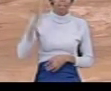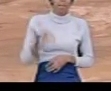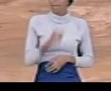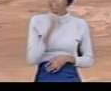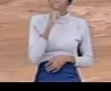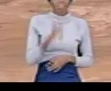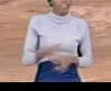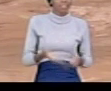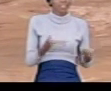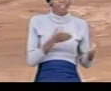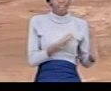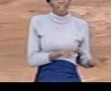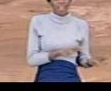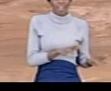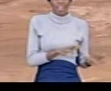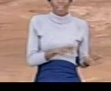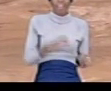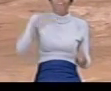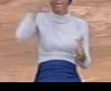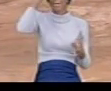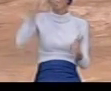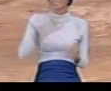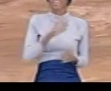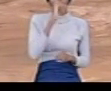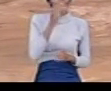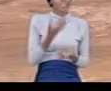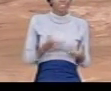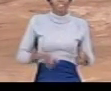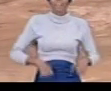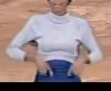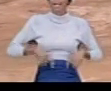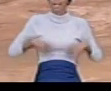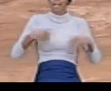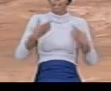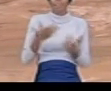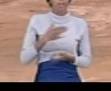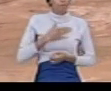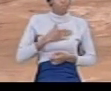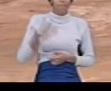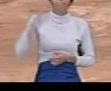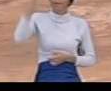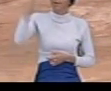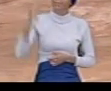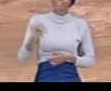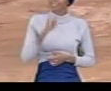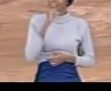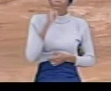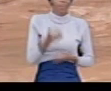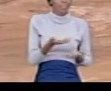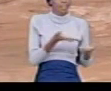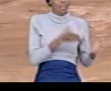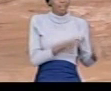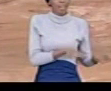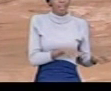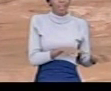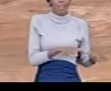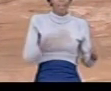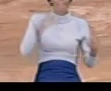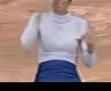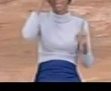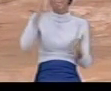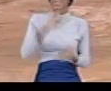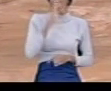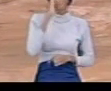My God is not dead. He's alive. My God is not